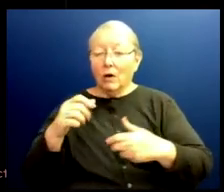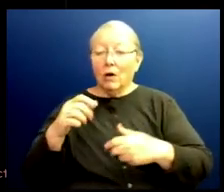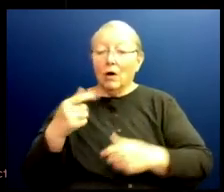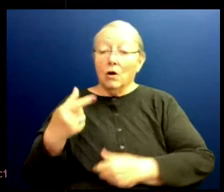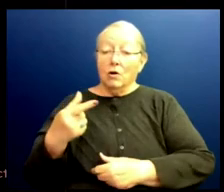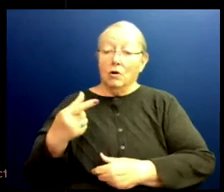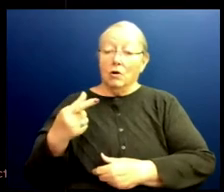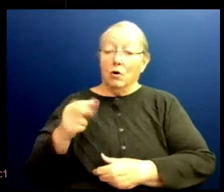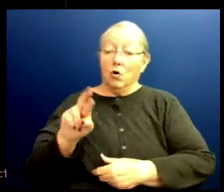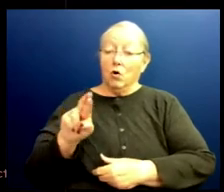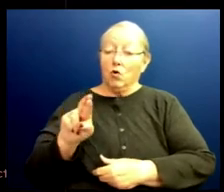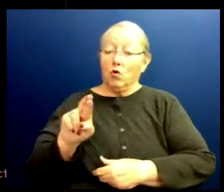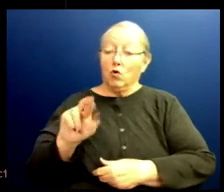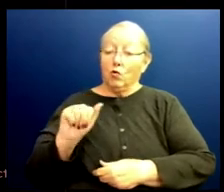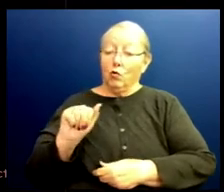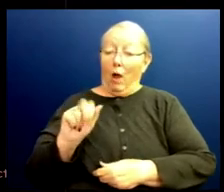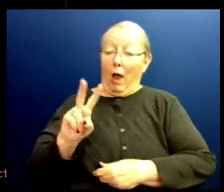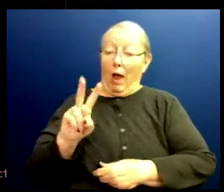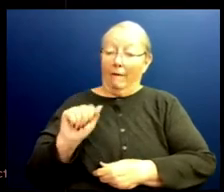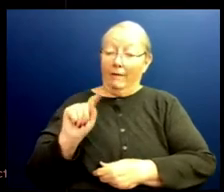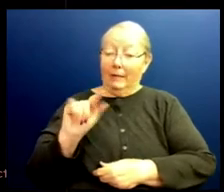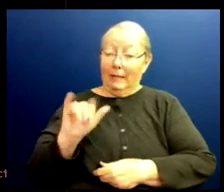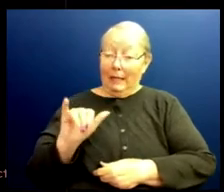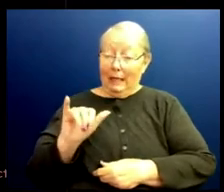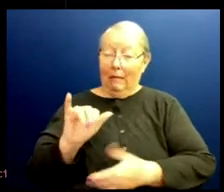to influence